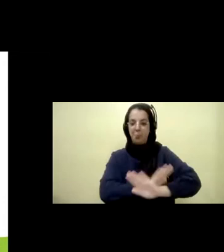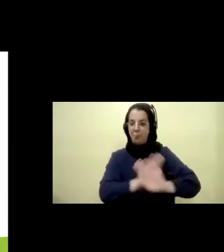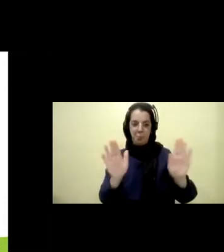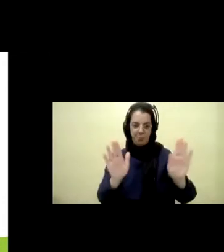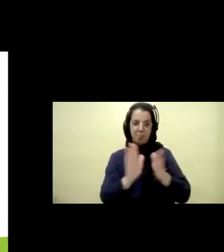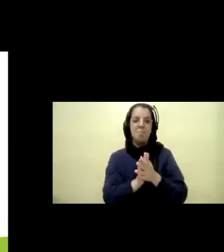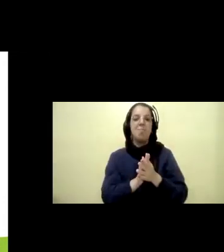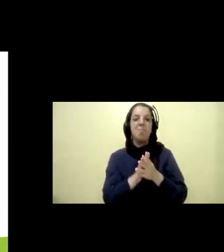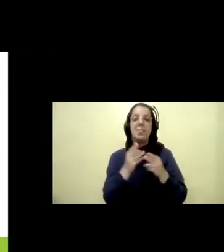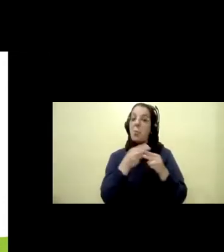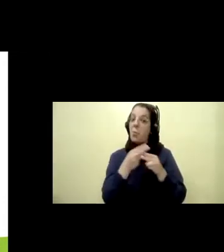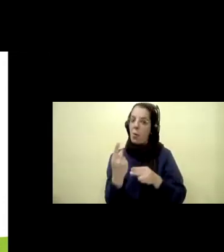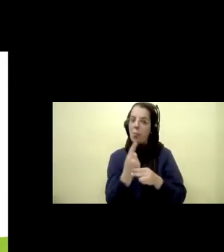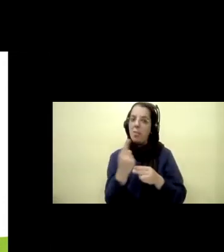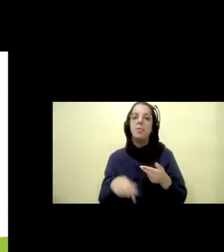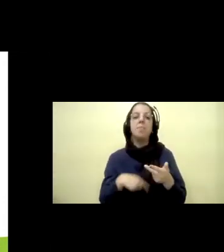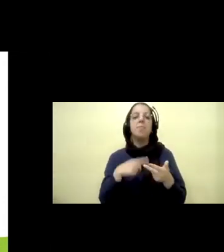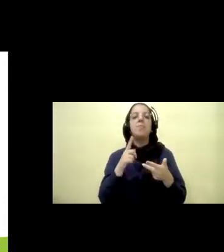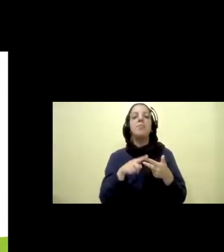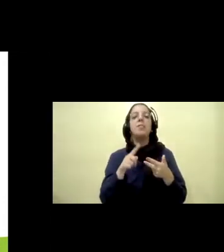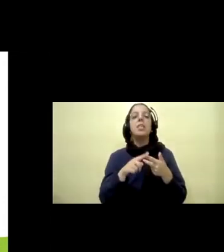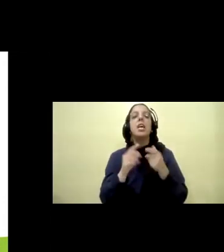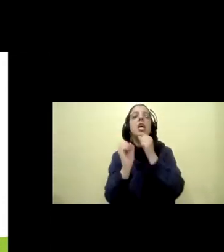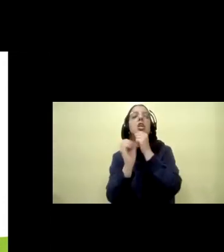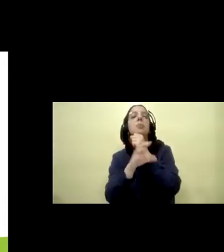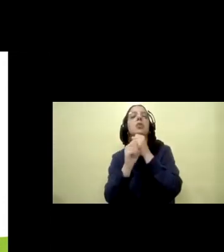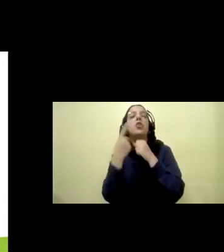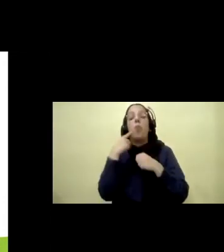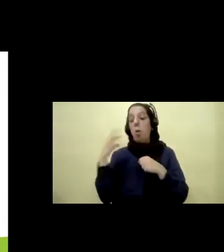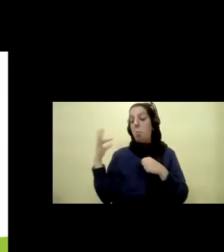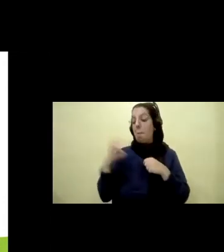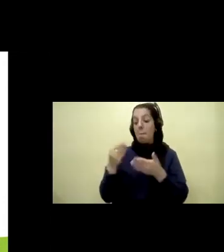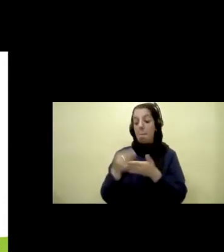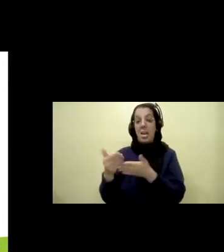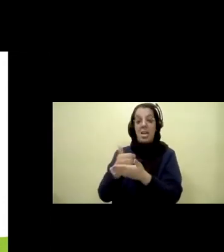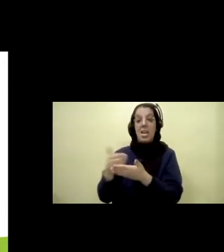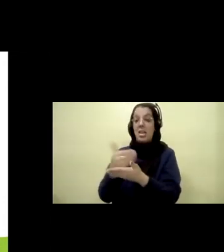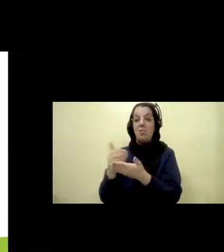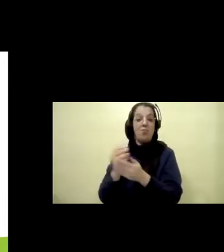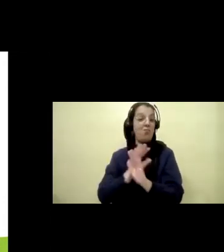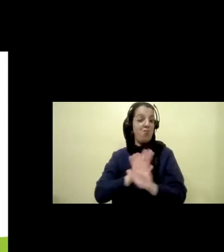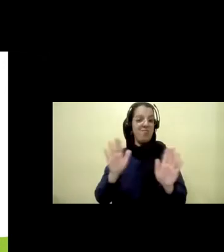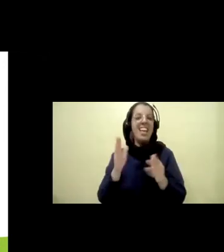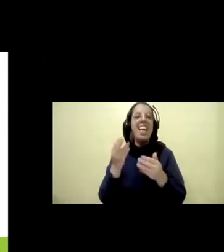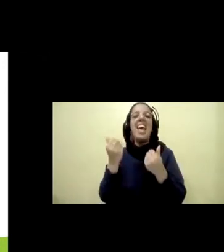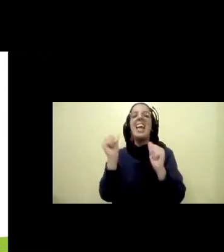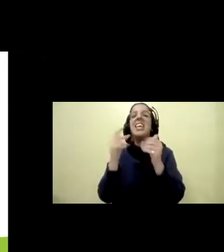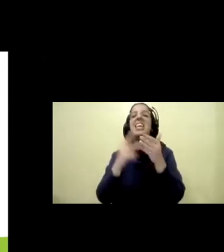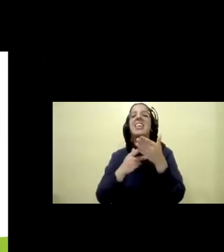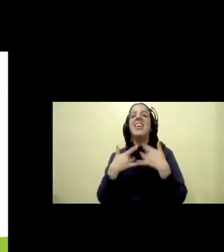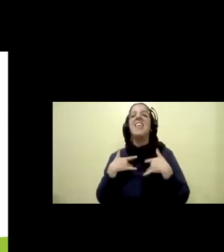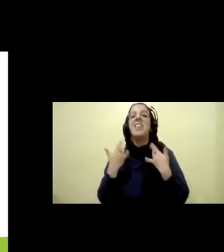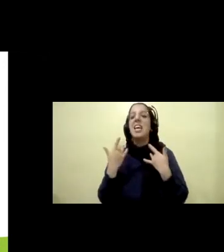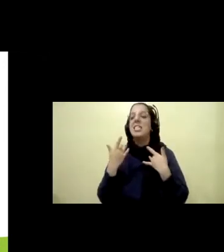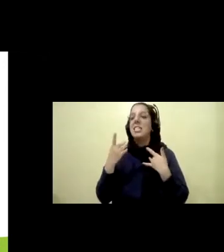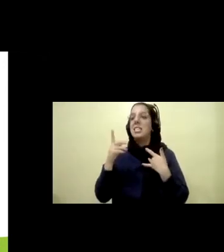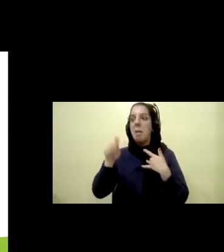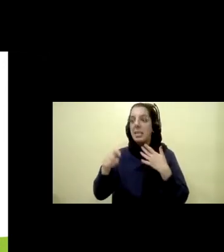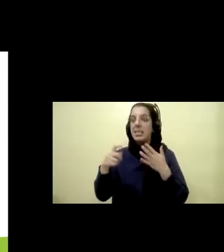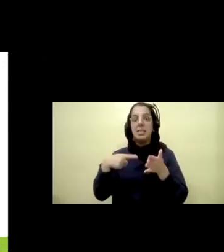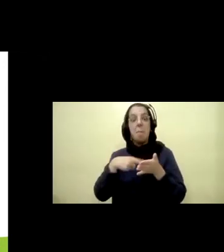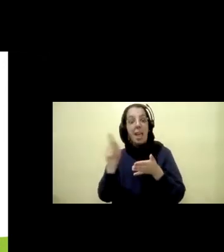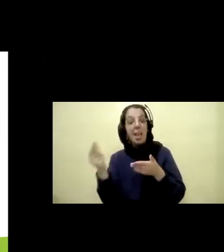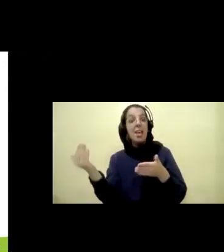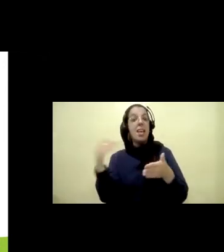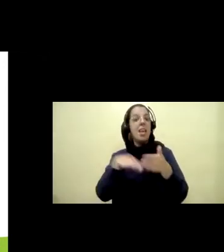We don't support commercial or for-profit events. So any events that require, a ticket or a donation to be given,